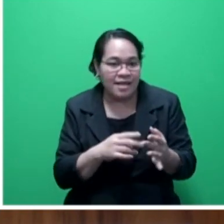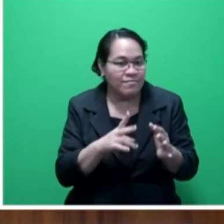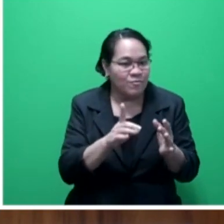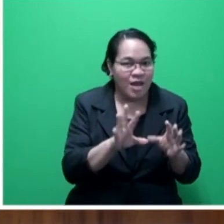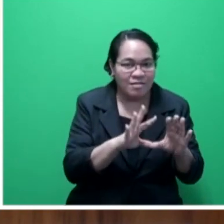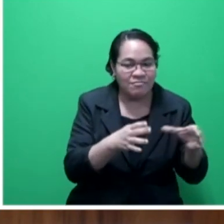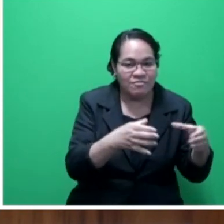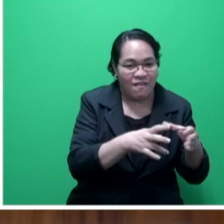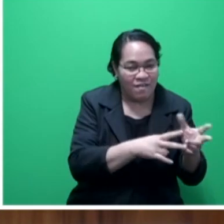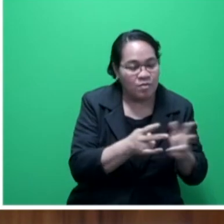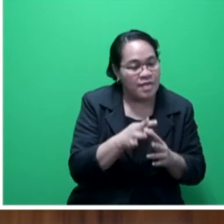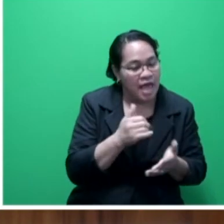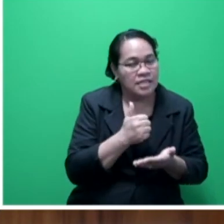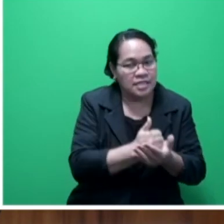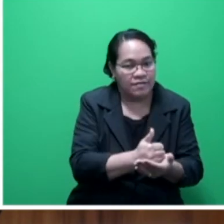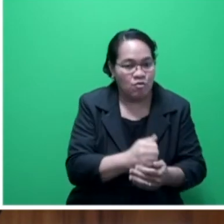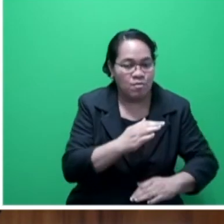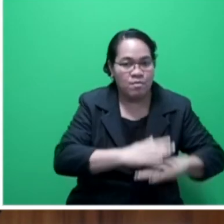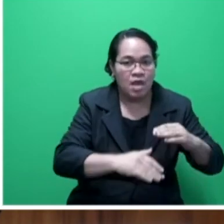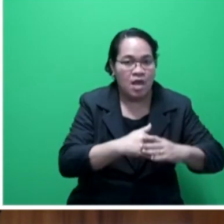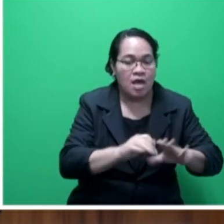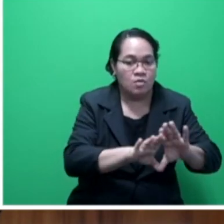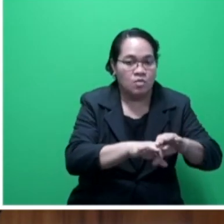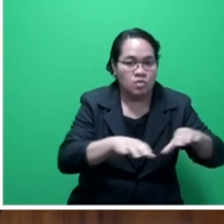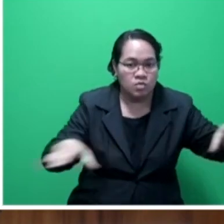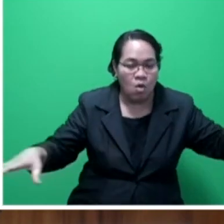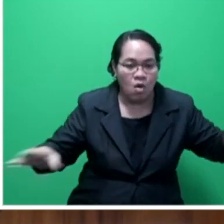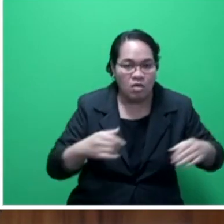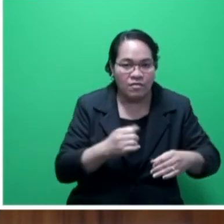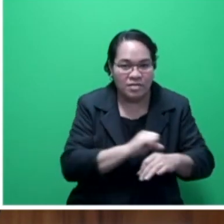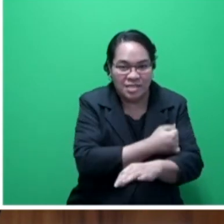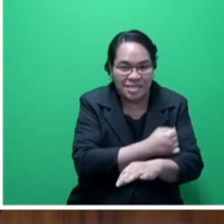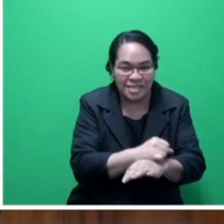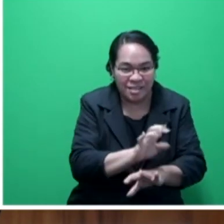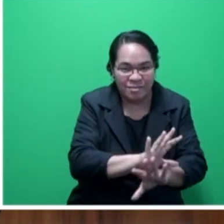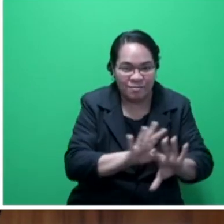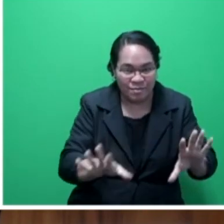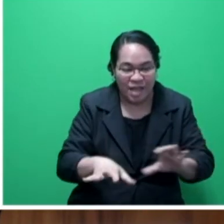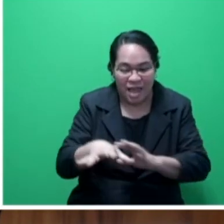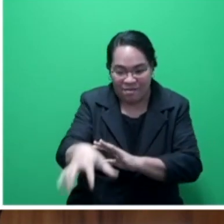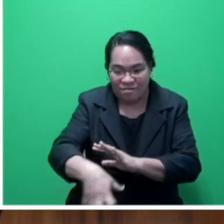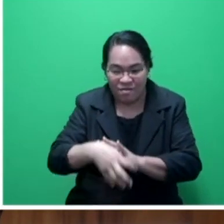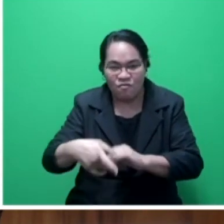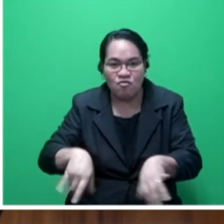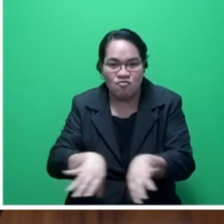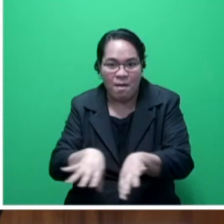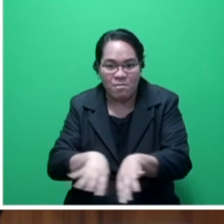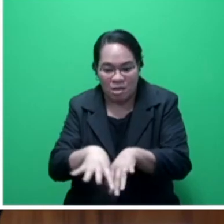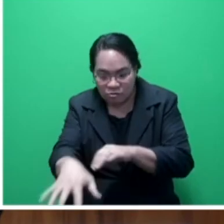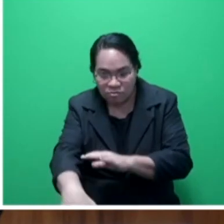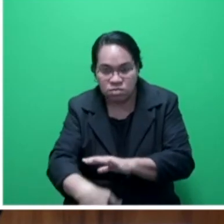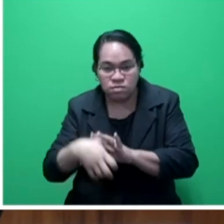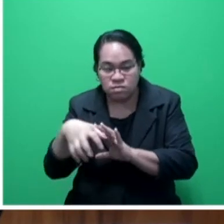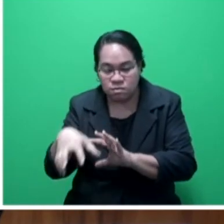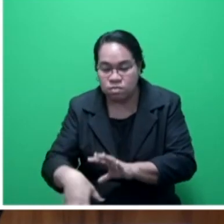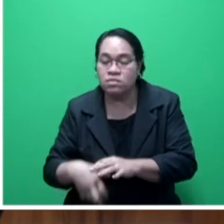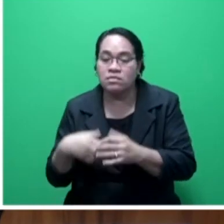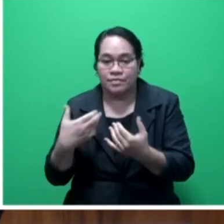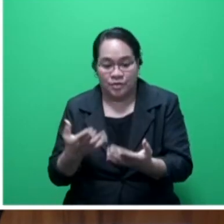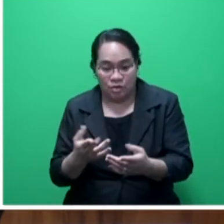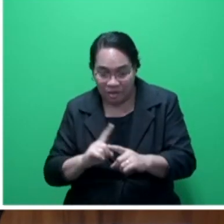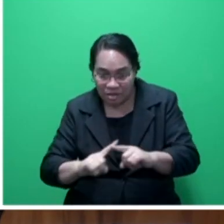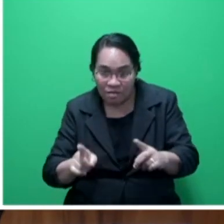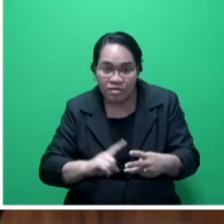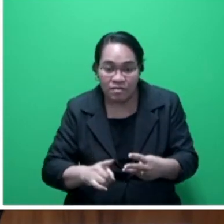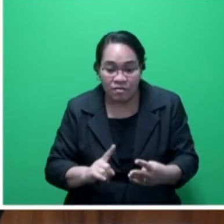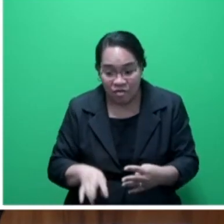they have assisted in seawalls, housepad constructions, and excavation of rubbish dumps. And as for all of these